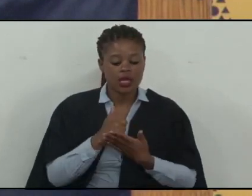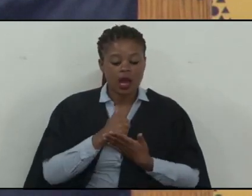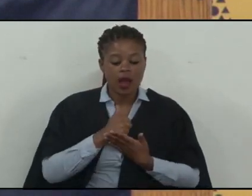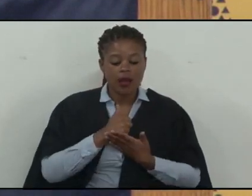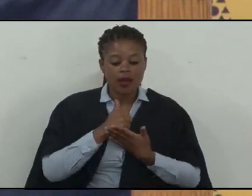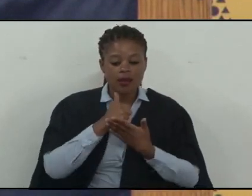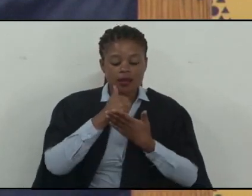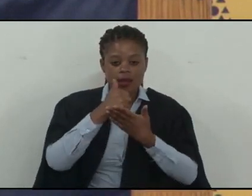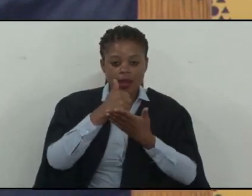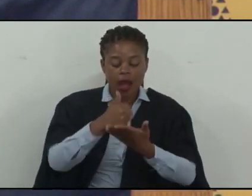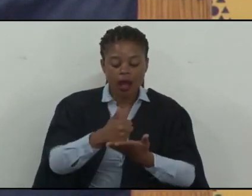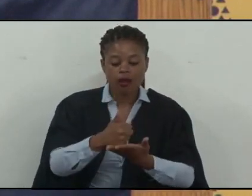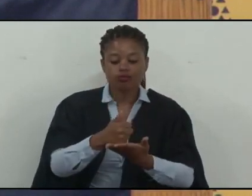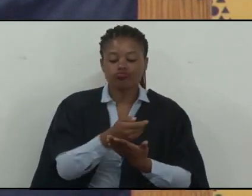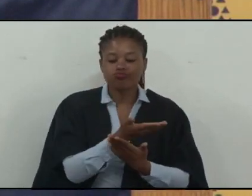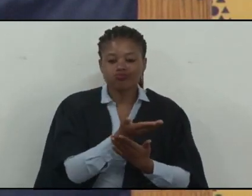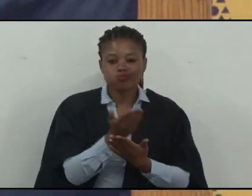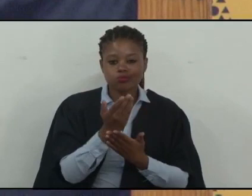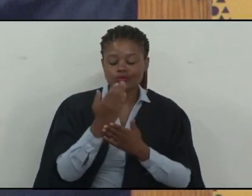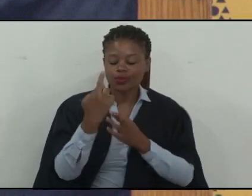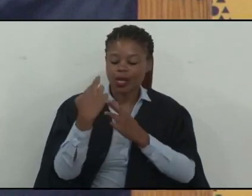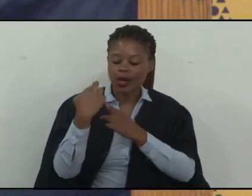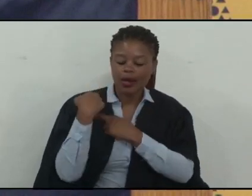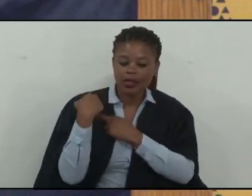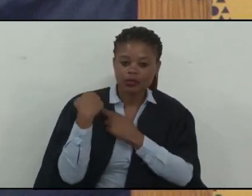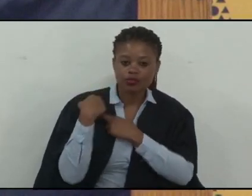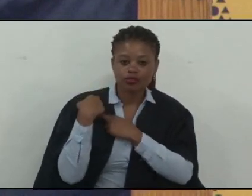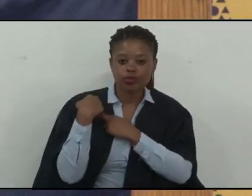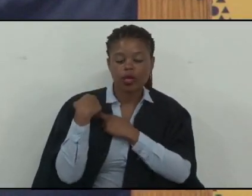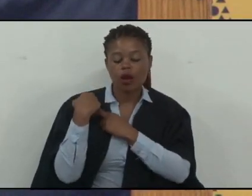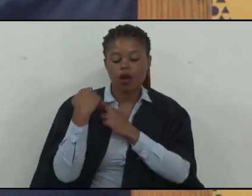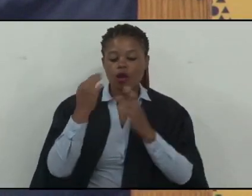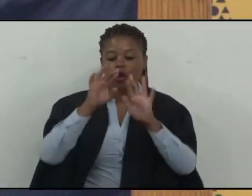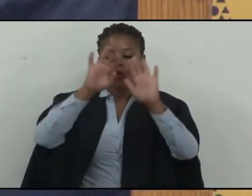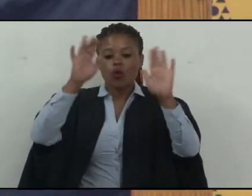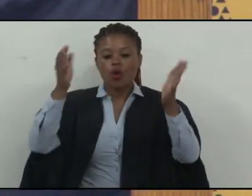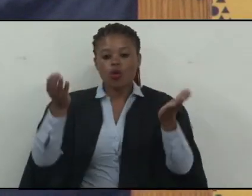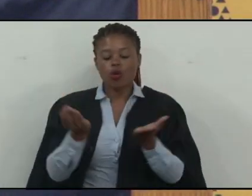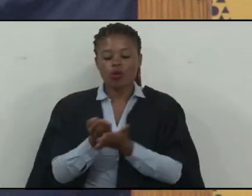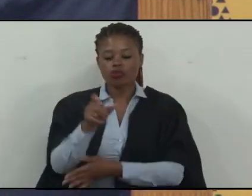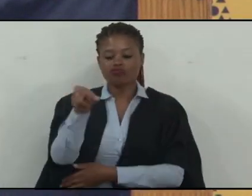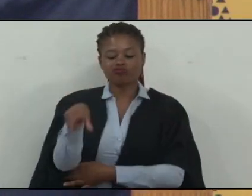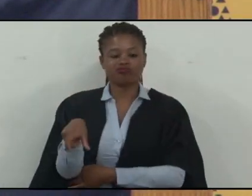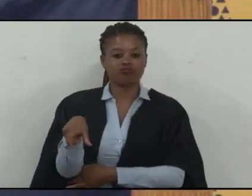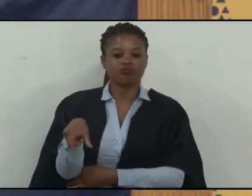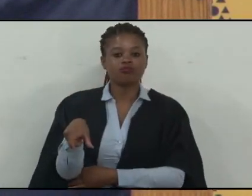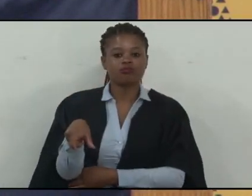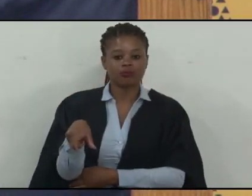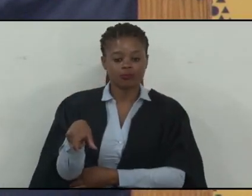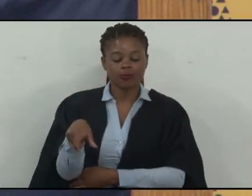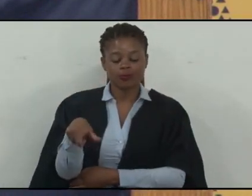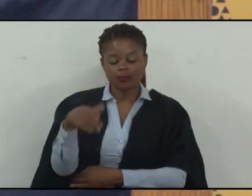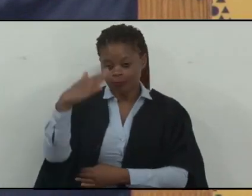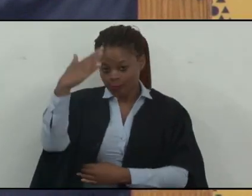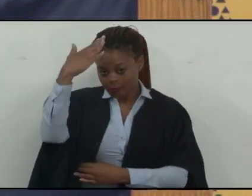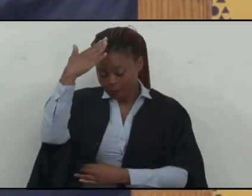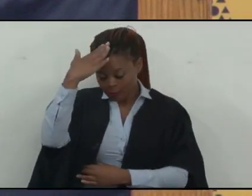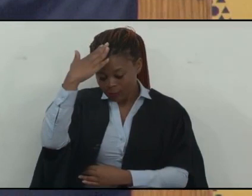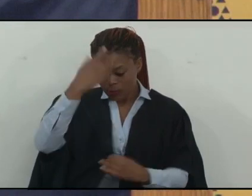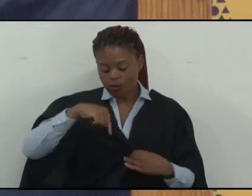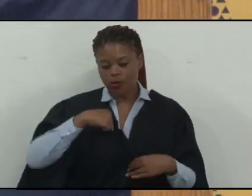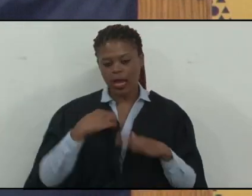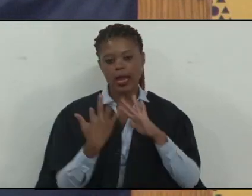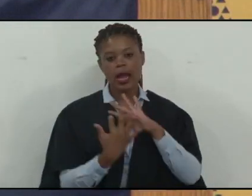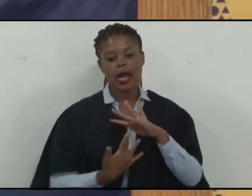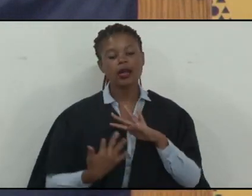you become a responsible global citizen. The graduate attributes we aspire